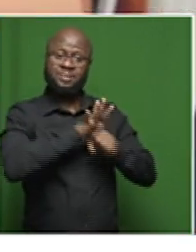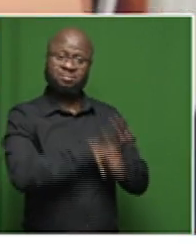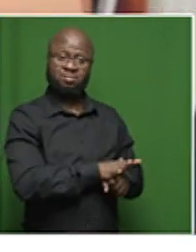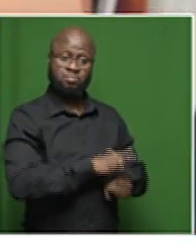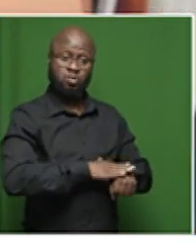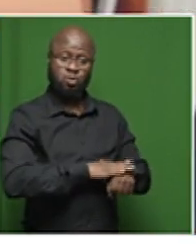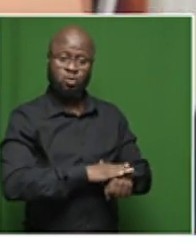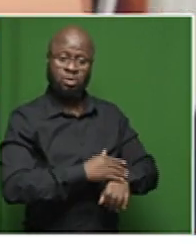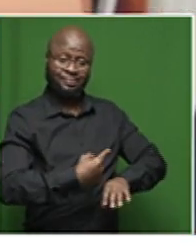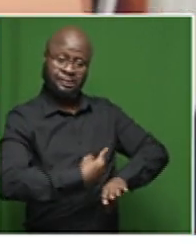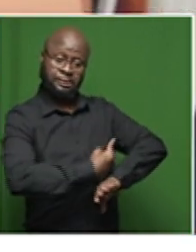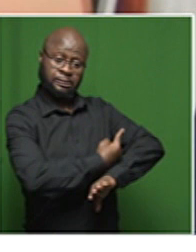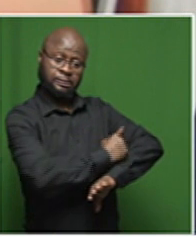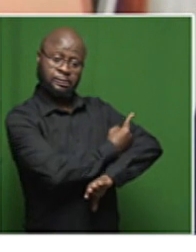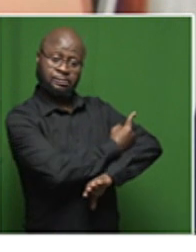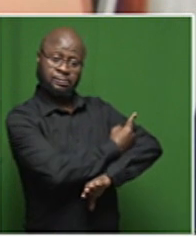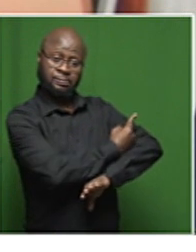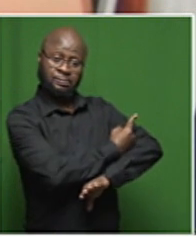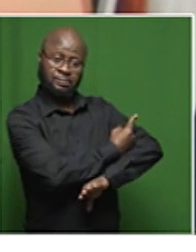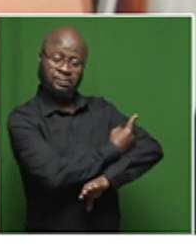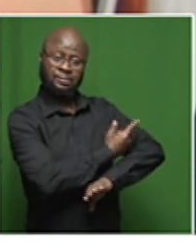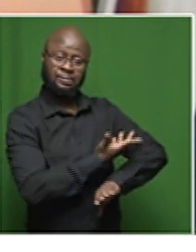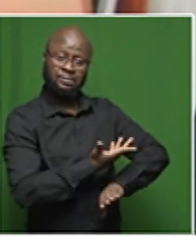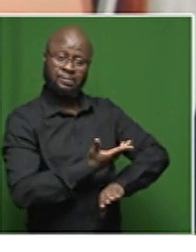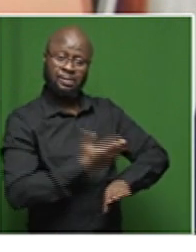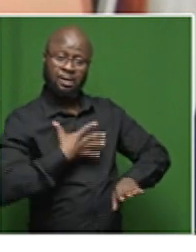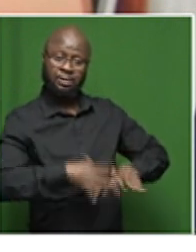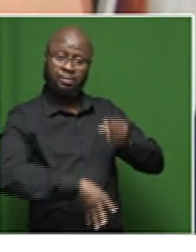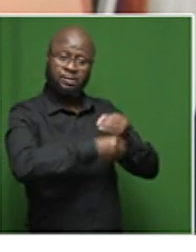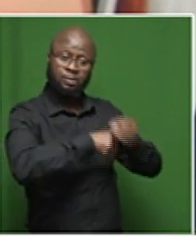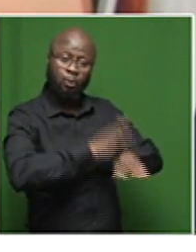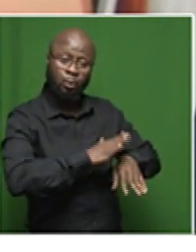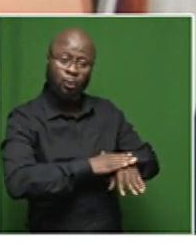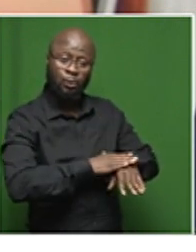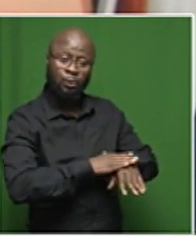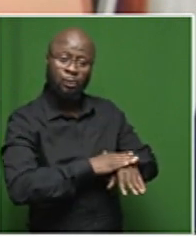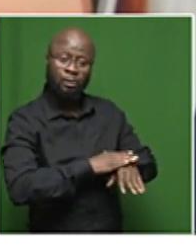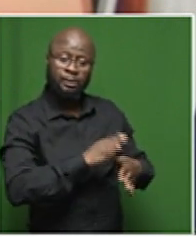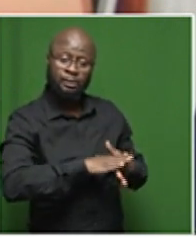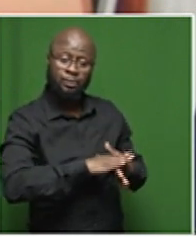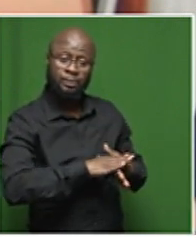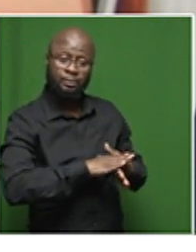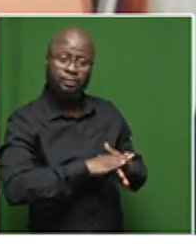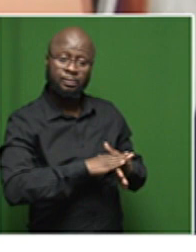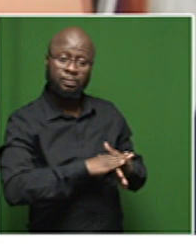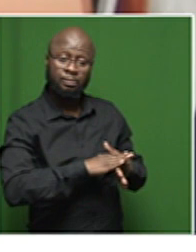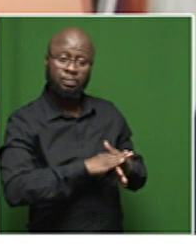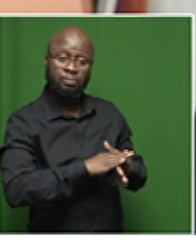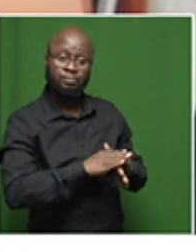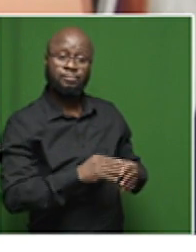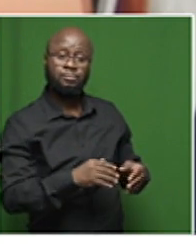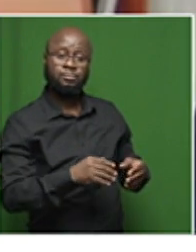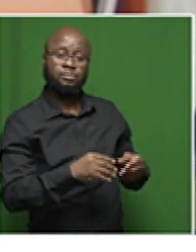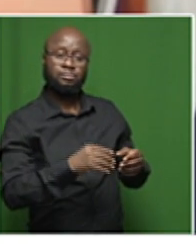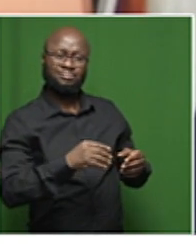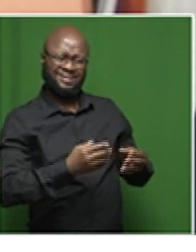vessels. And then there are other contributors to the damage of the walls of the blood vessels. One, which is cholesterol. So biggest source, it